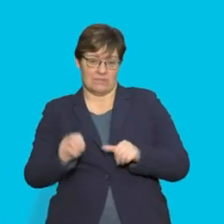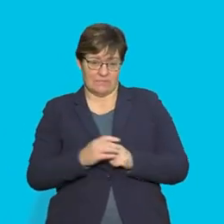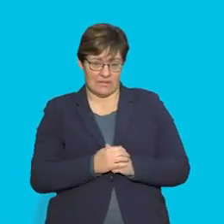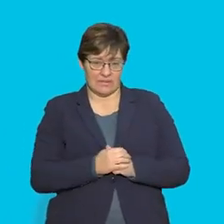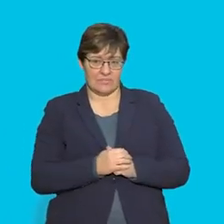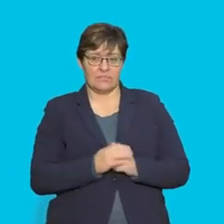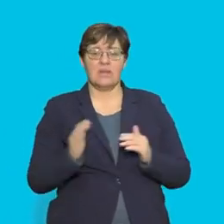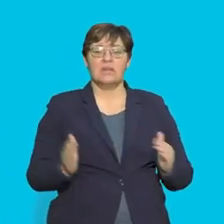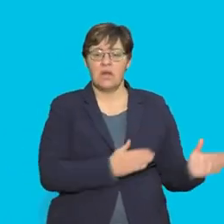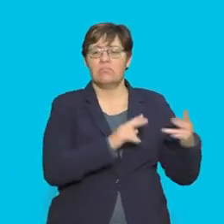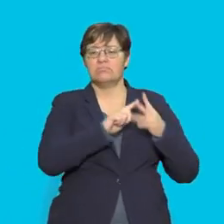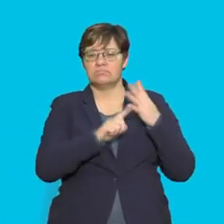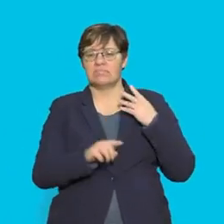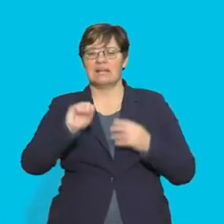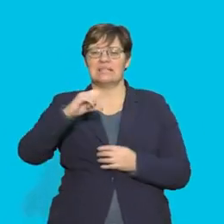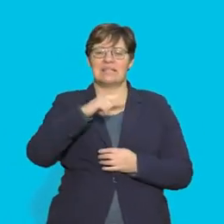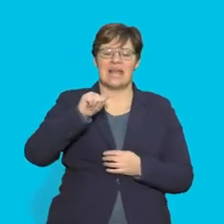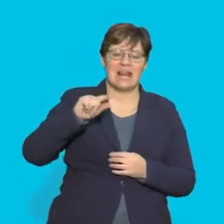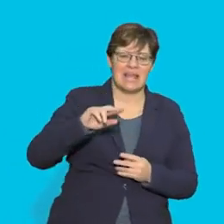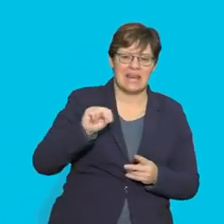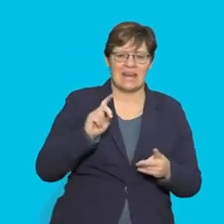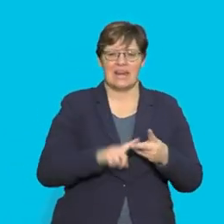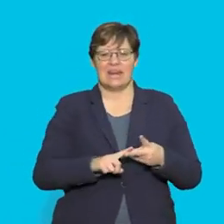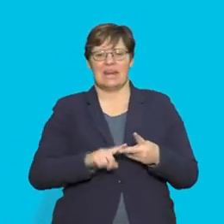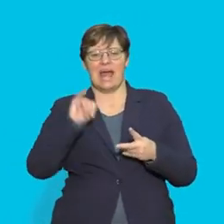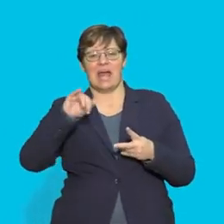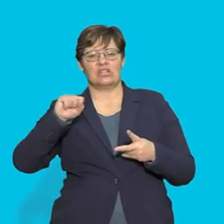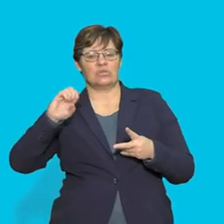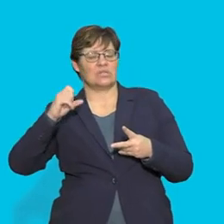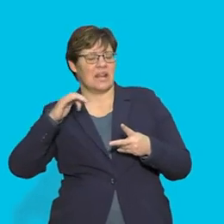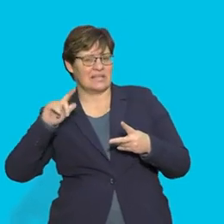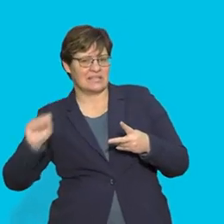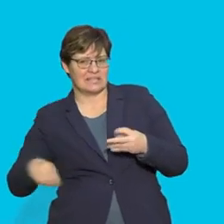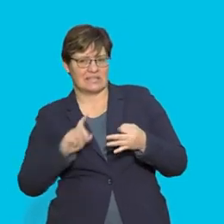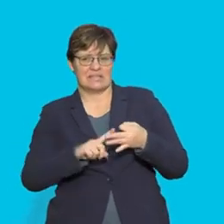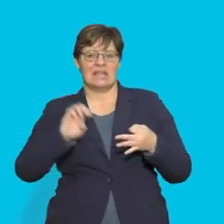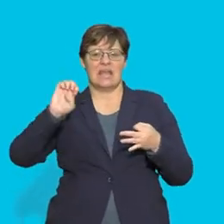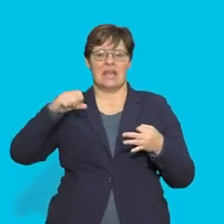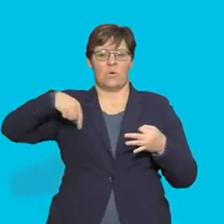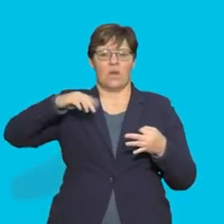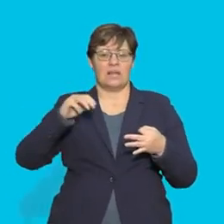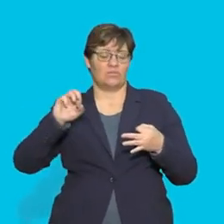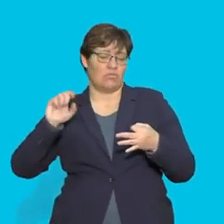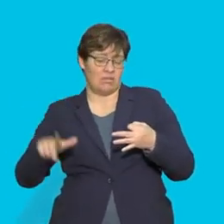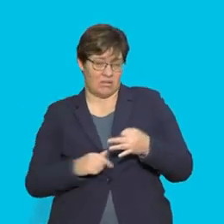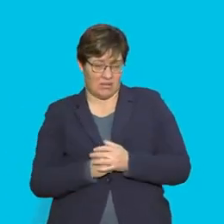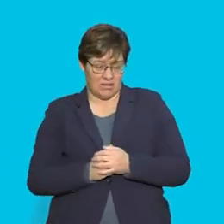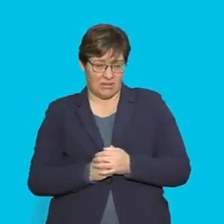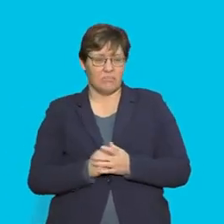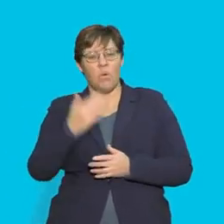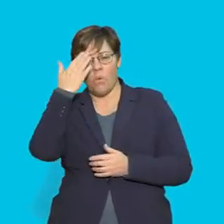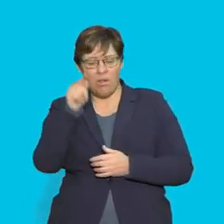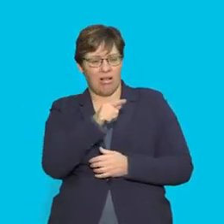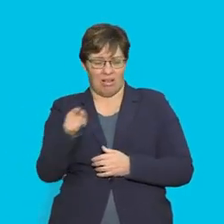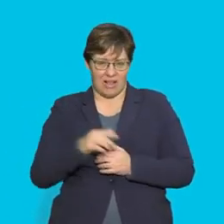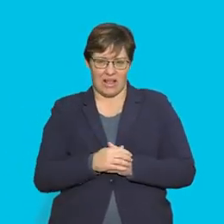triangles, as I said, we have a scalene, an isosceles, and an equilateral triangle. And you know the different properties